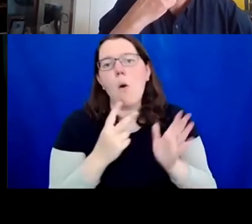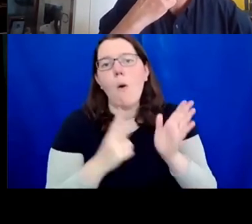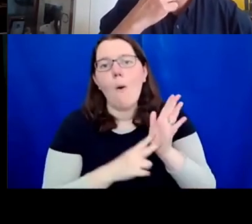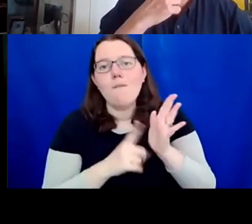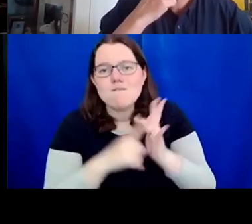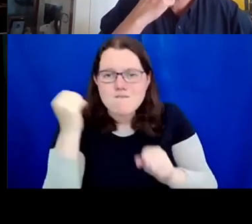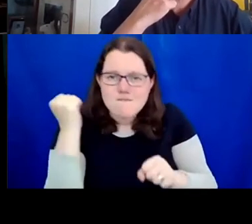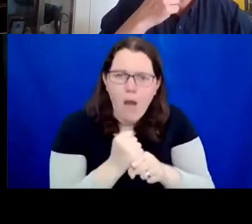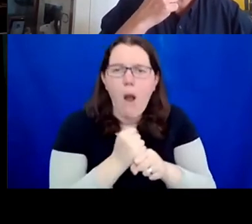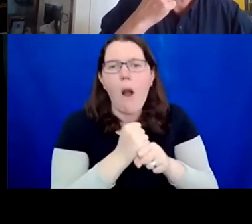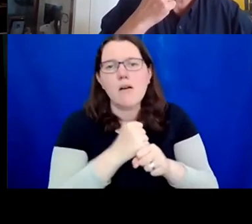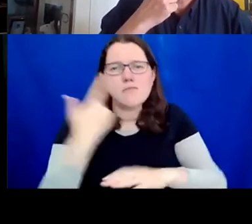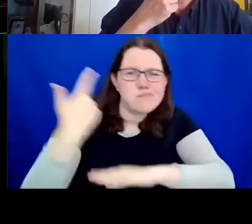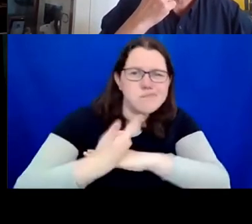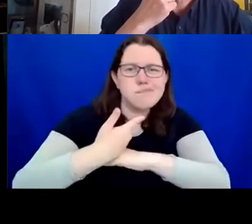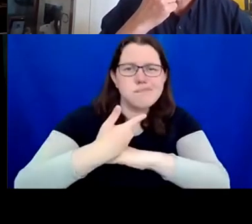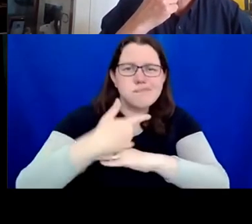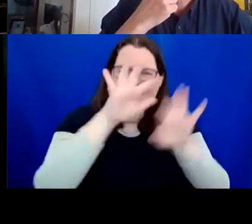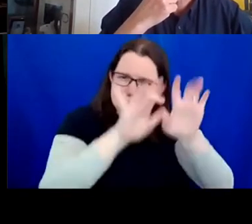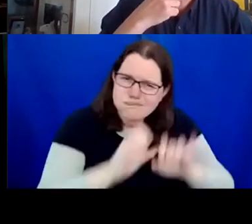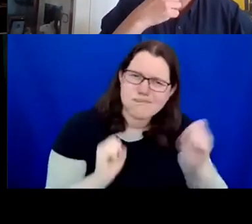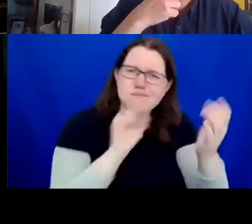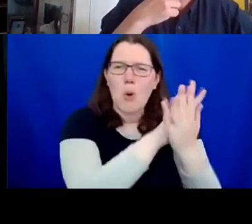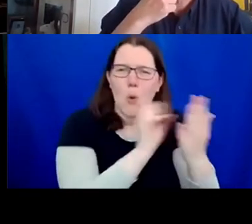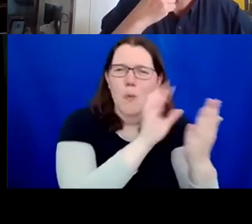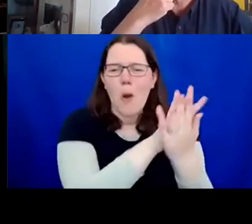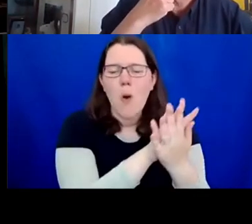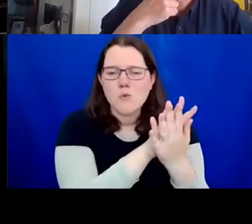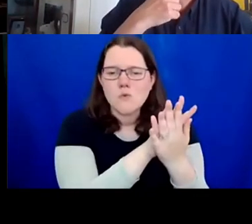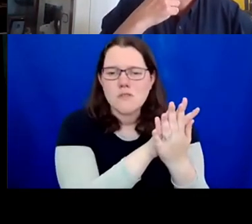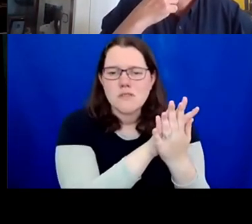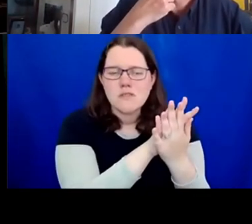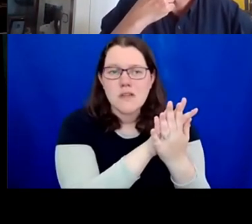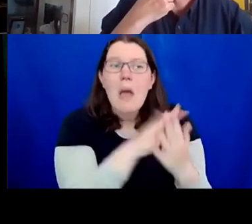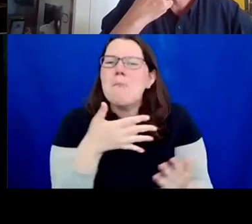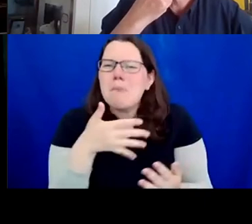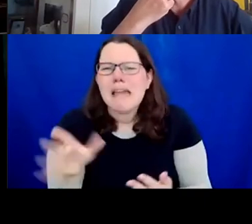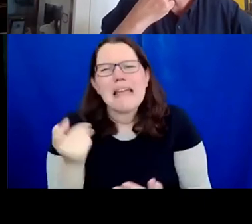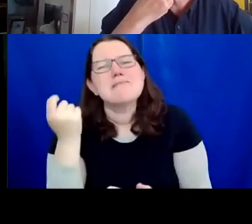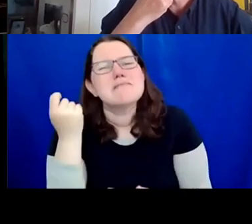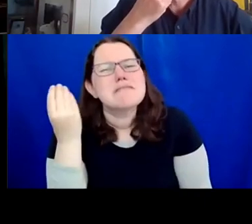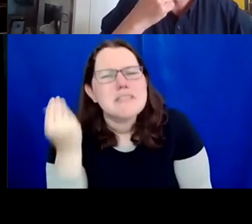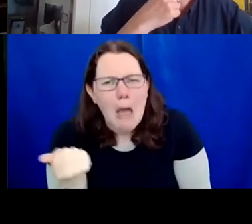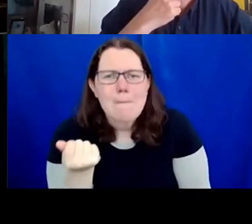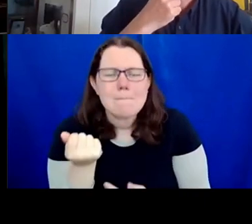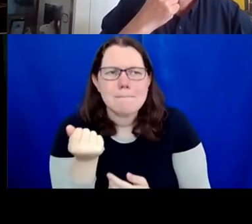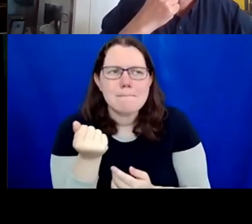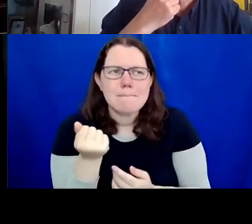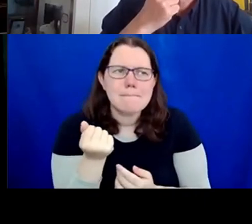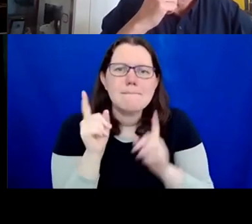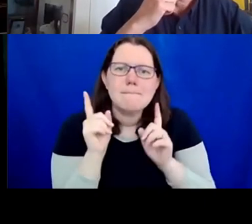Medium and on Disability Arts Online. We've done quite a bit of that, but how do we get that more, disseminated more widely